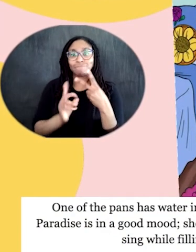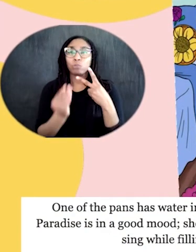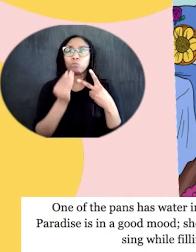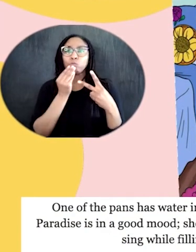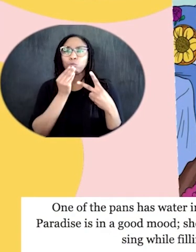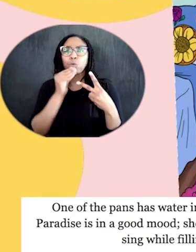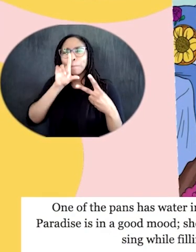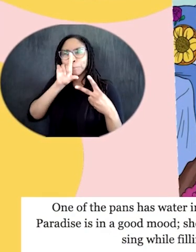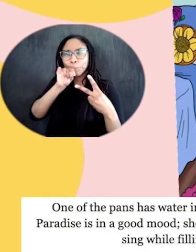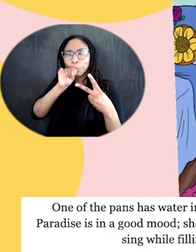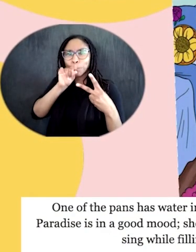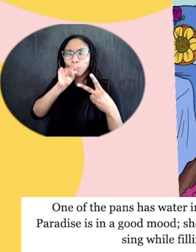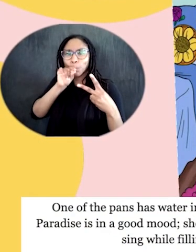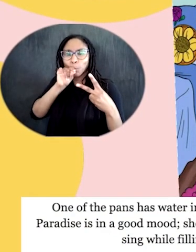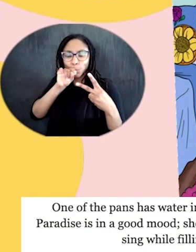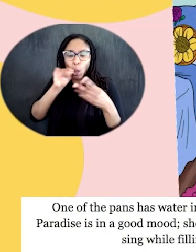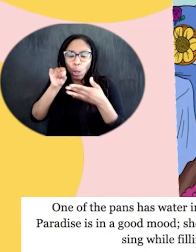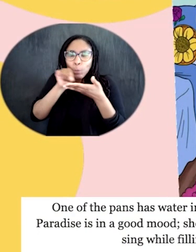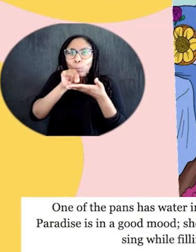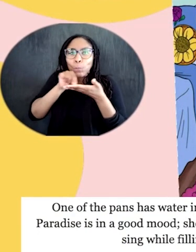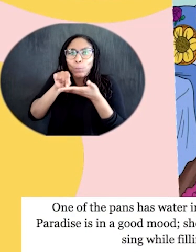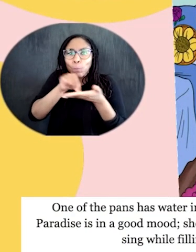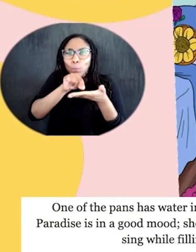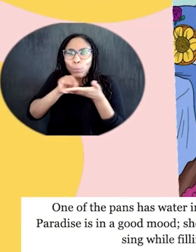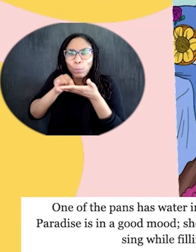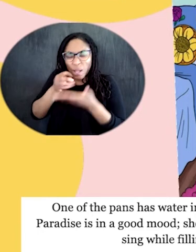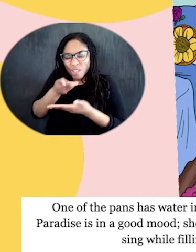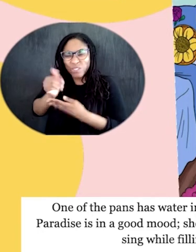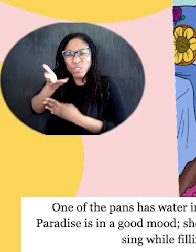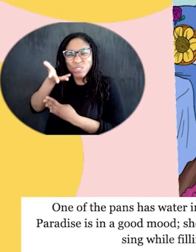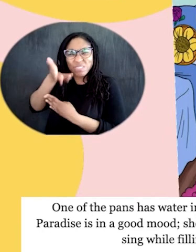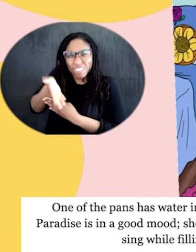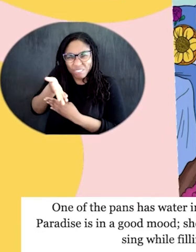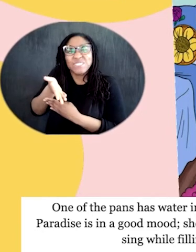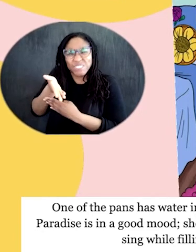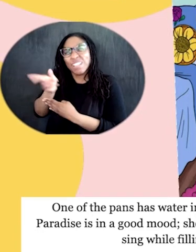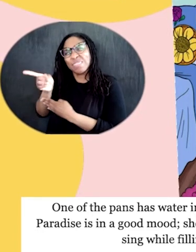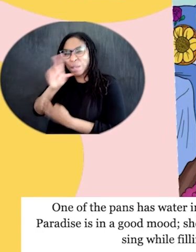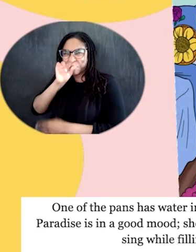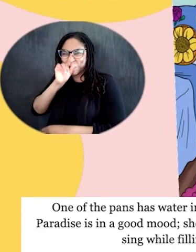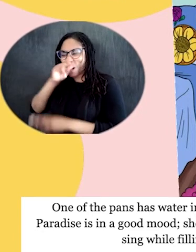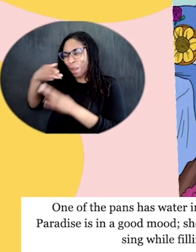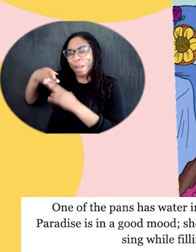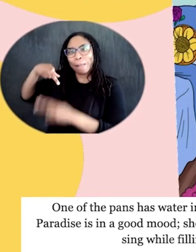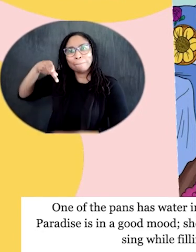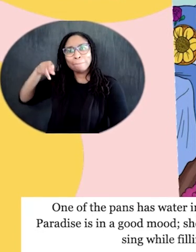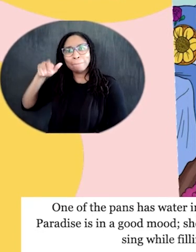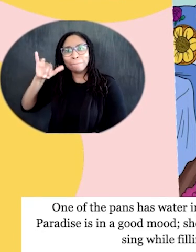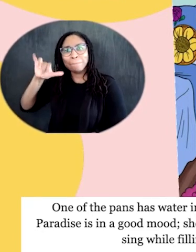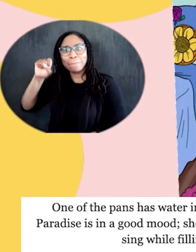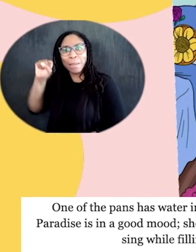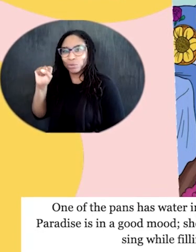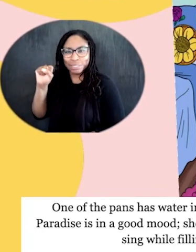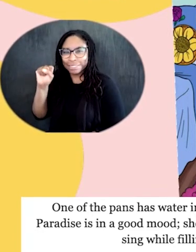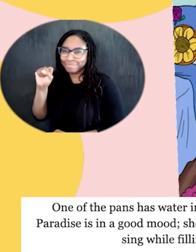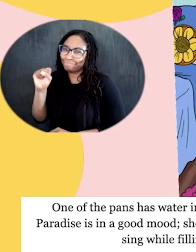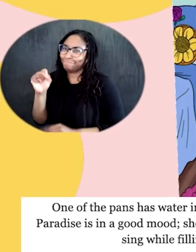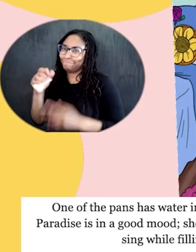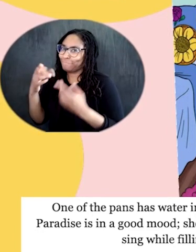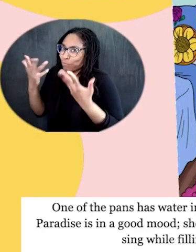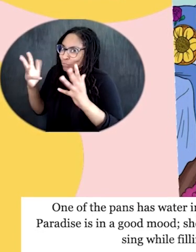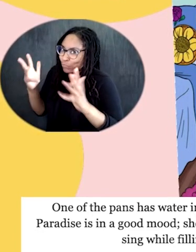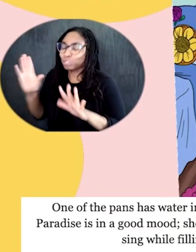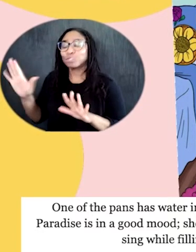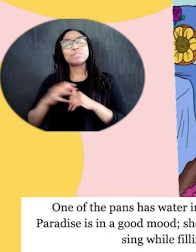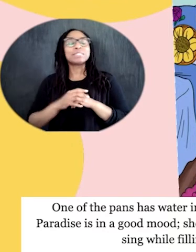The other small pan has what's left of the bird seeds that Paris had not finished. Paradise is in a good